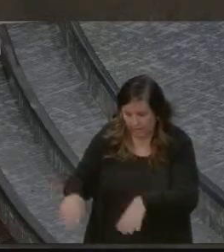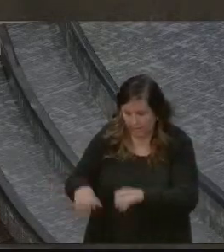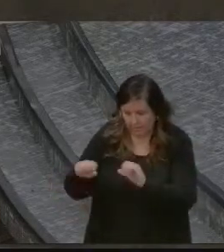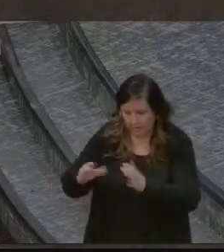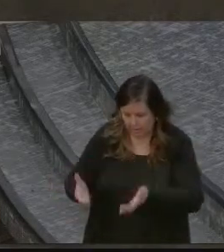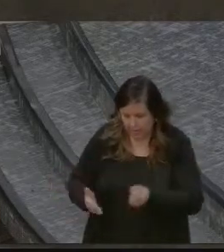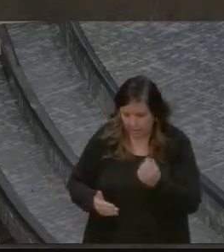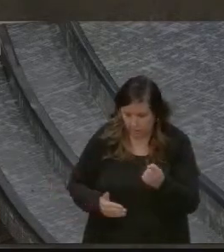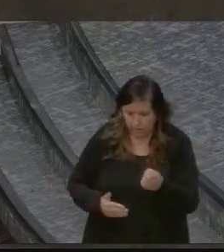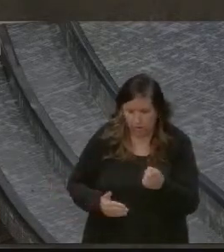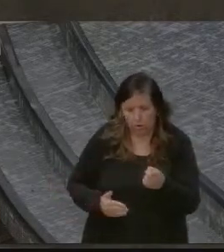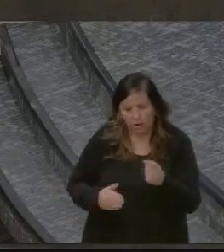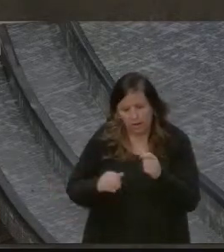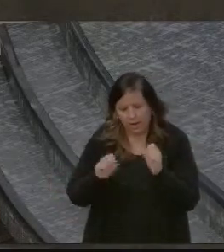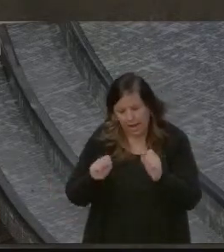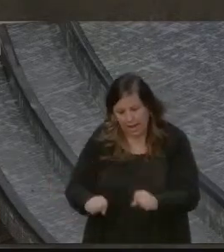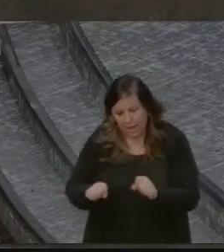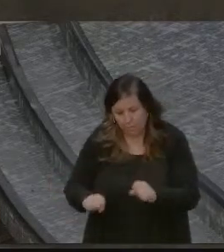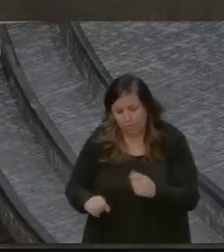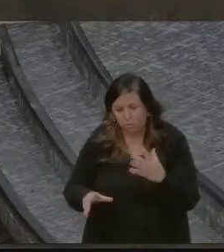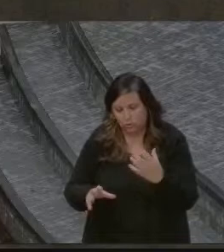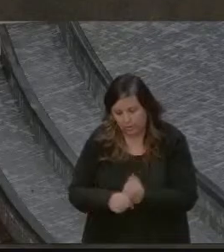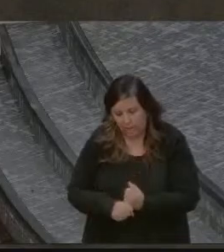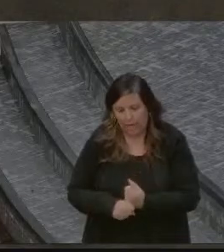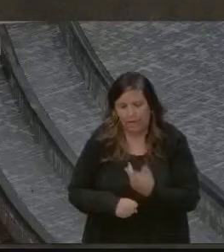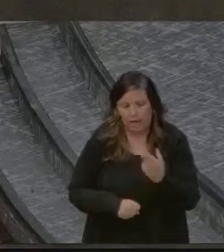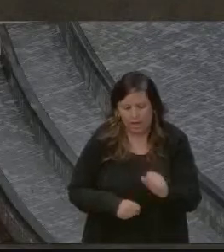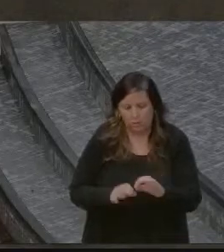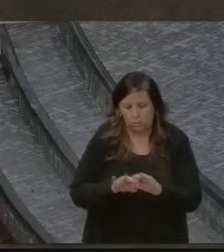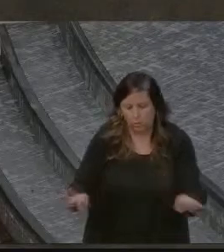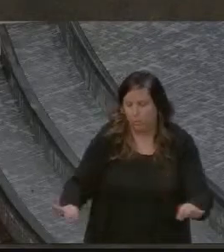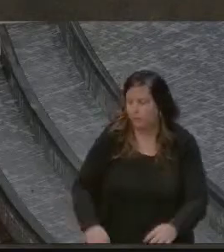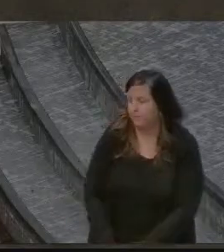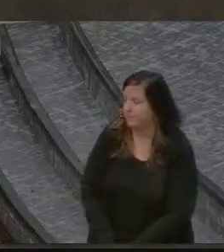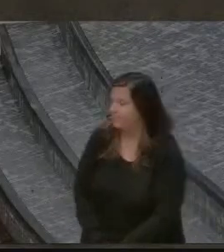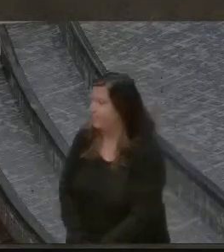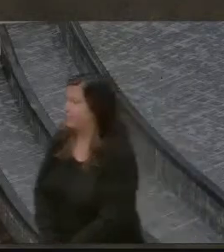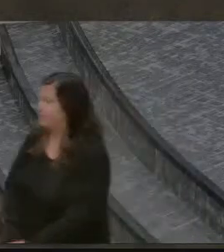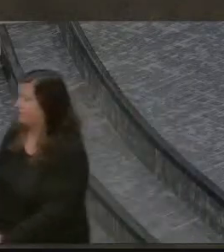able to receive a high school diploma.